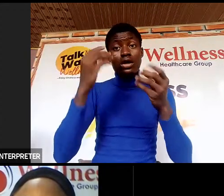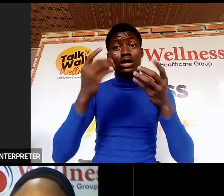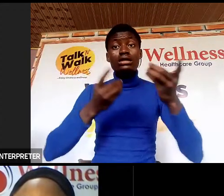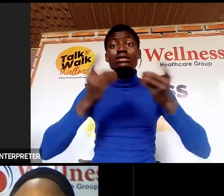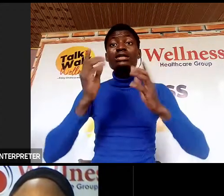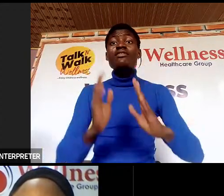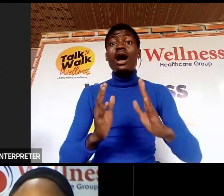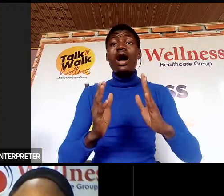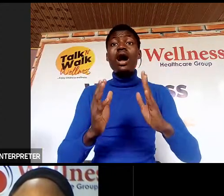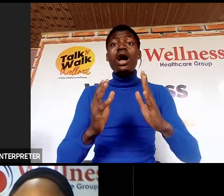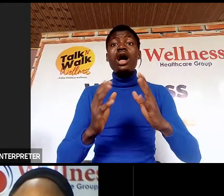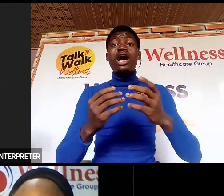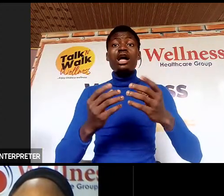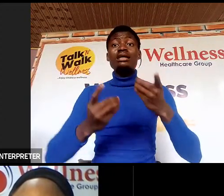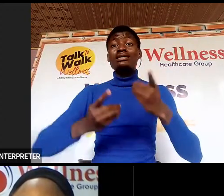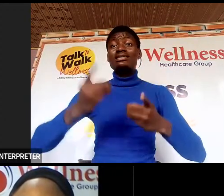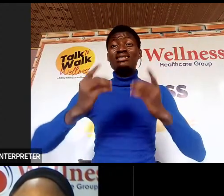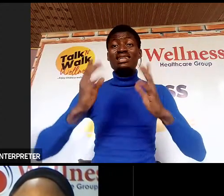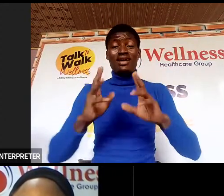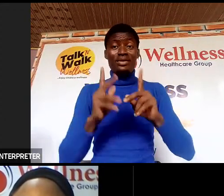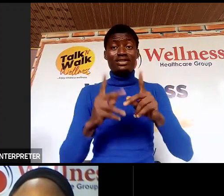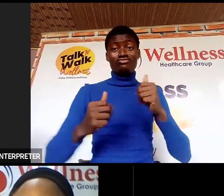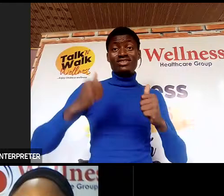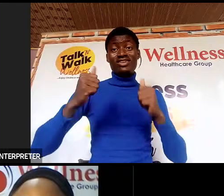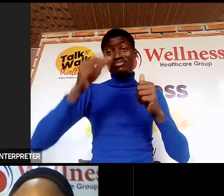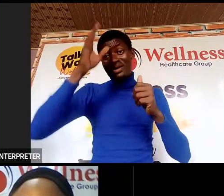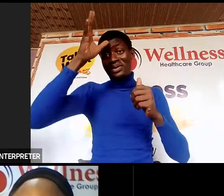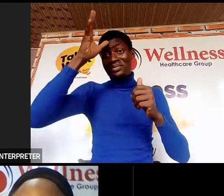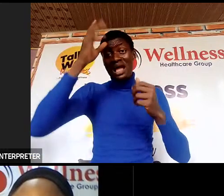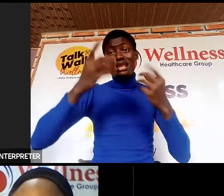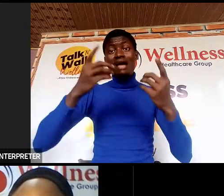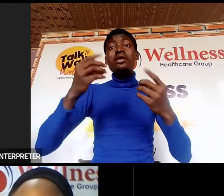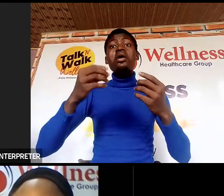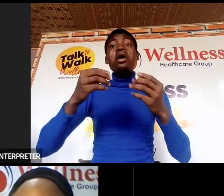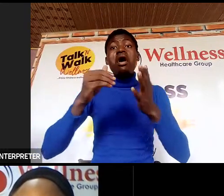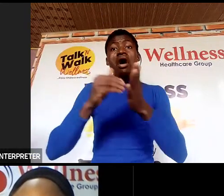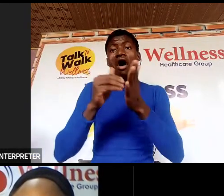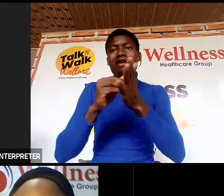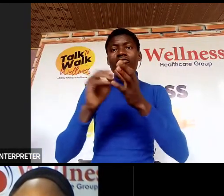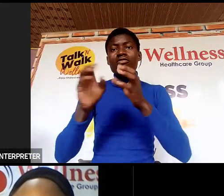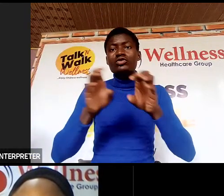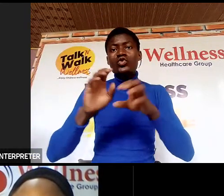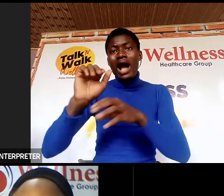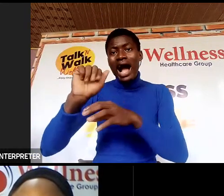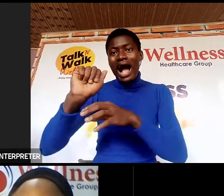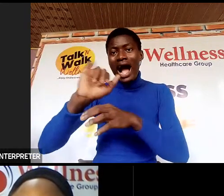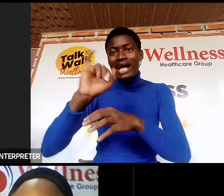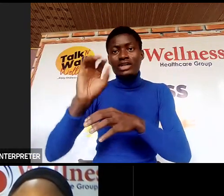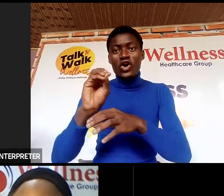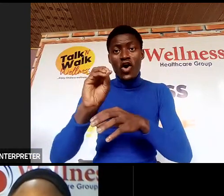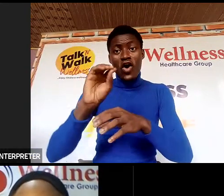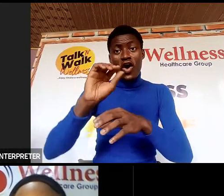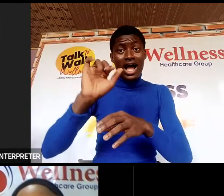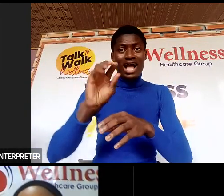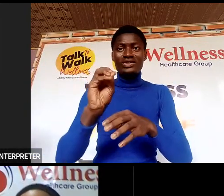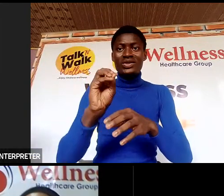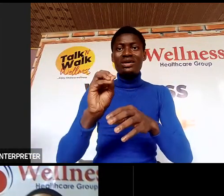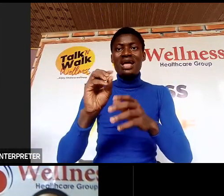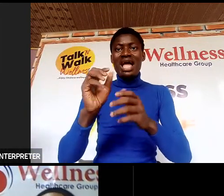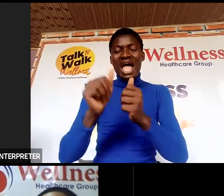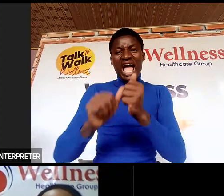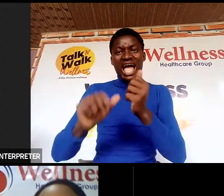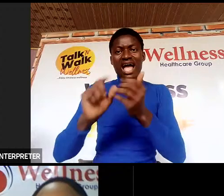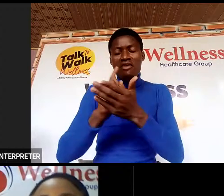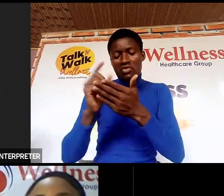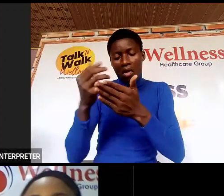So you can never be in a situation which you will not be able to save, even if it's 1,000 you start with, and then over time with that discipline, you